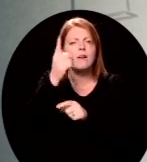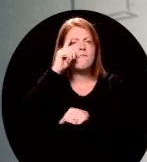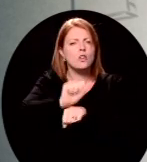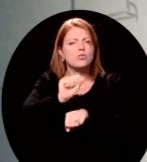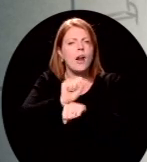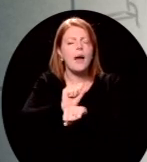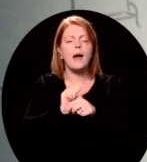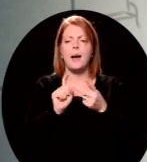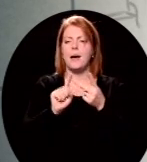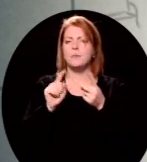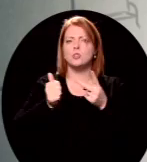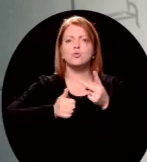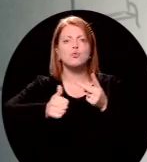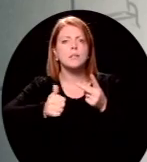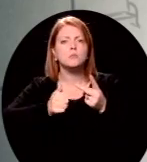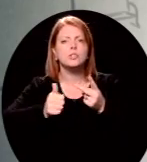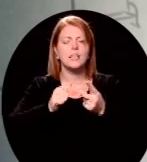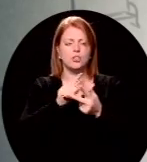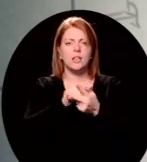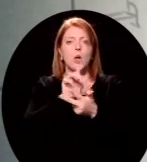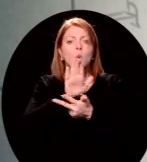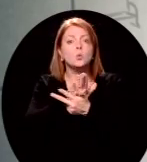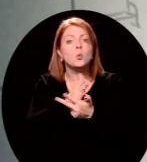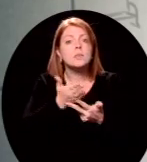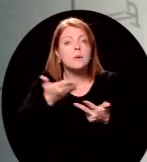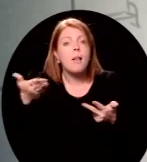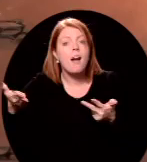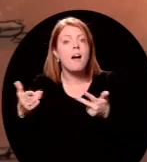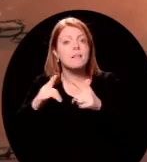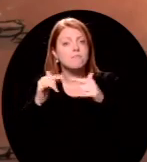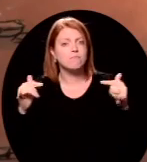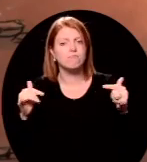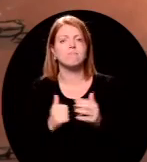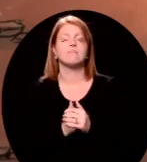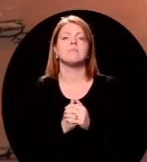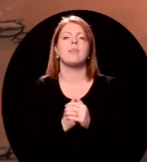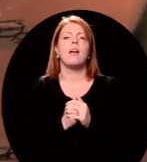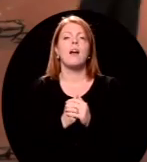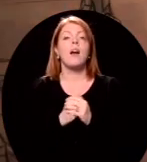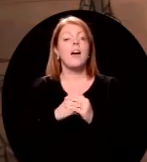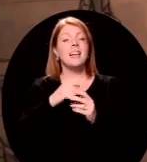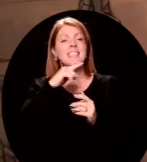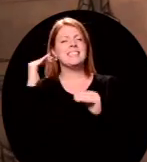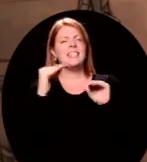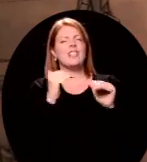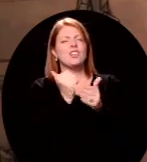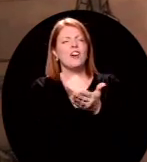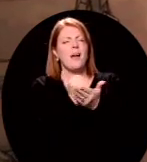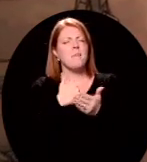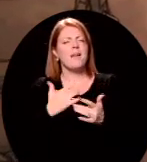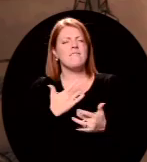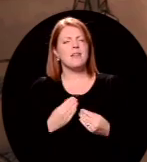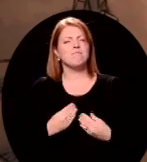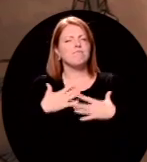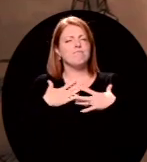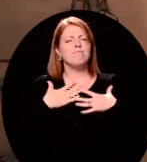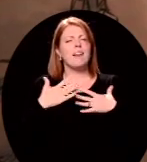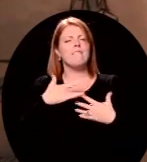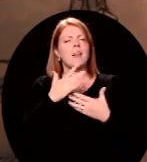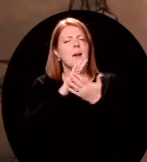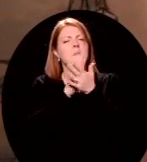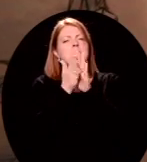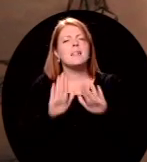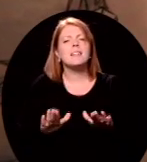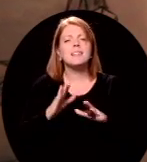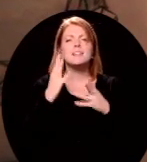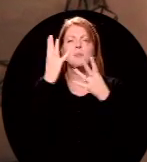path, transportation, school supplies. I'm inspired by the desert because of the peace